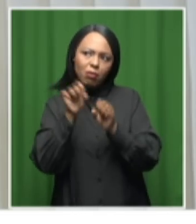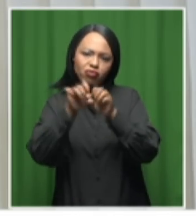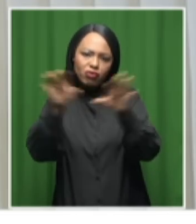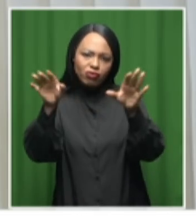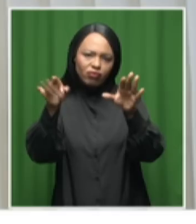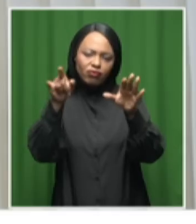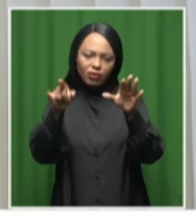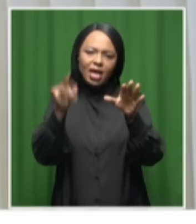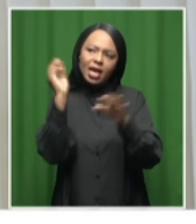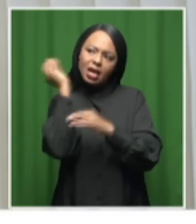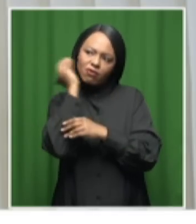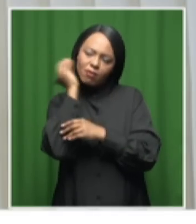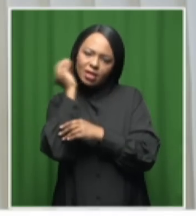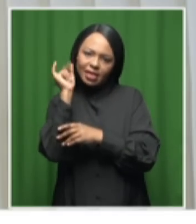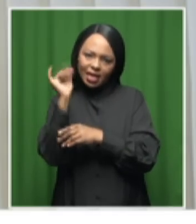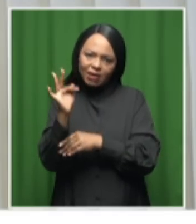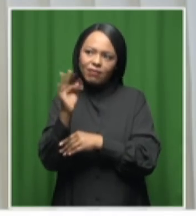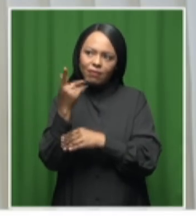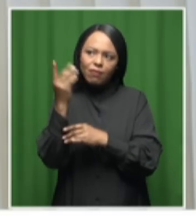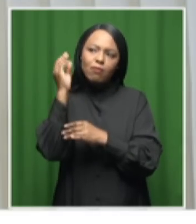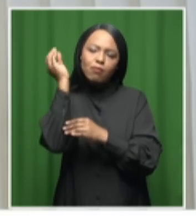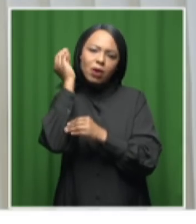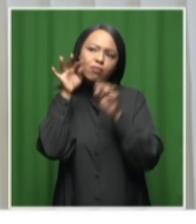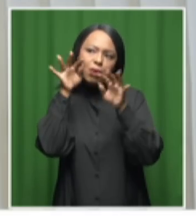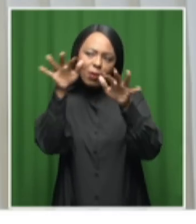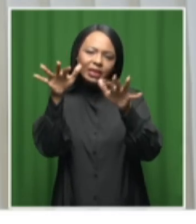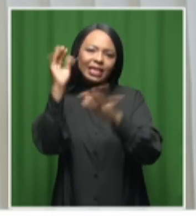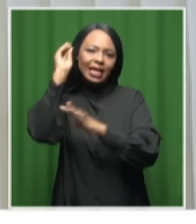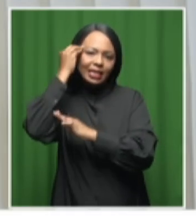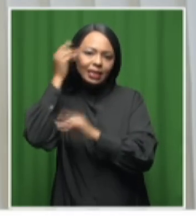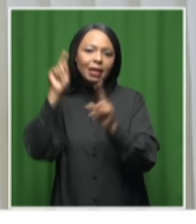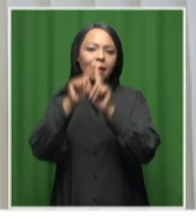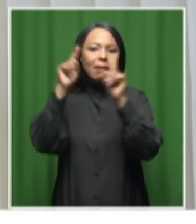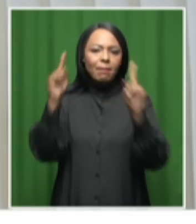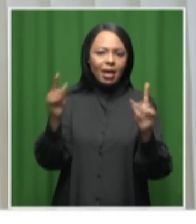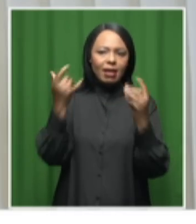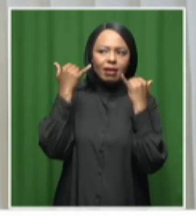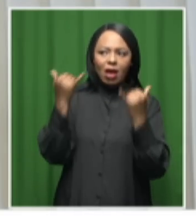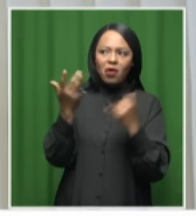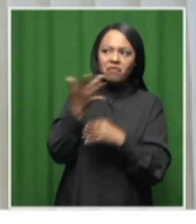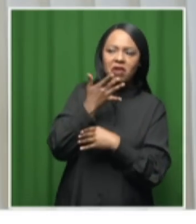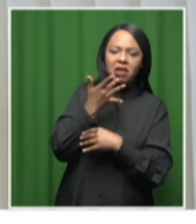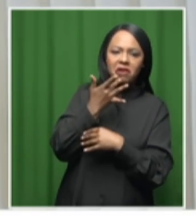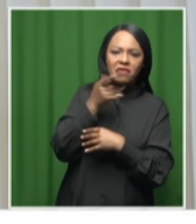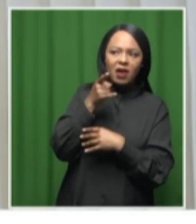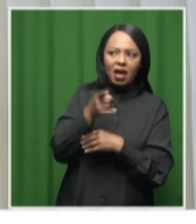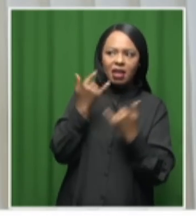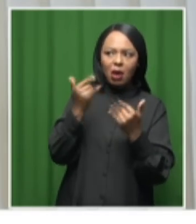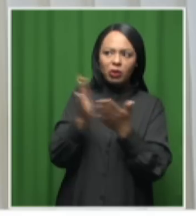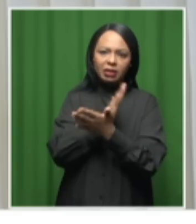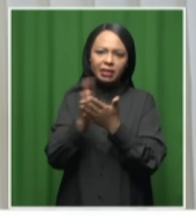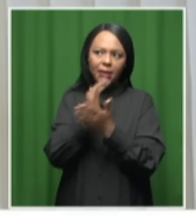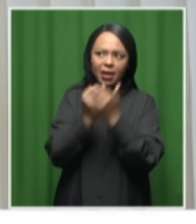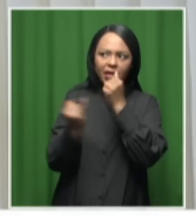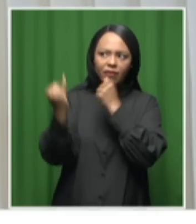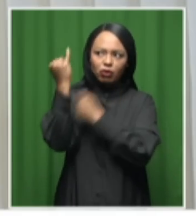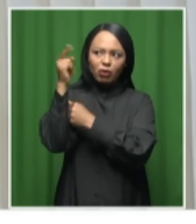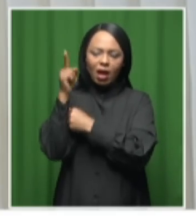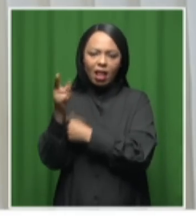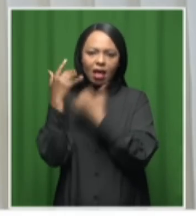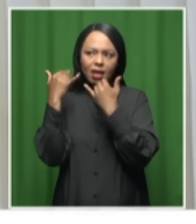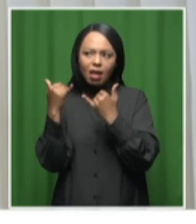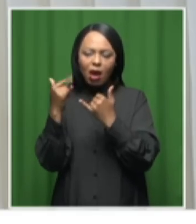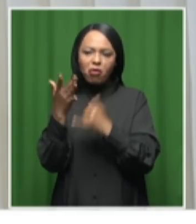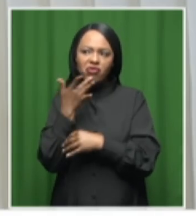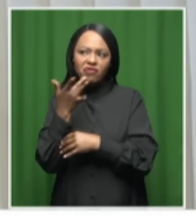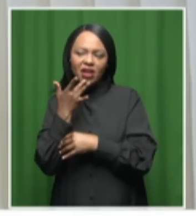information if it is in the public interest. But you can't have favors in which there are certain individuals which are going to be offered